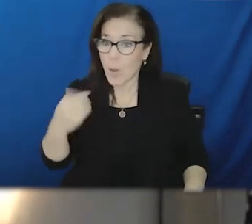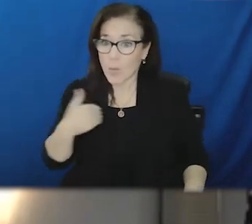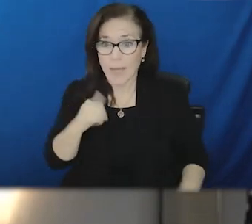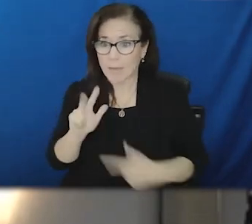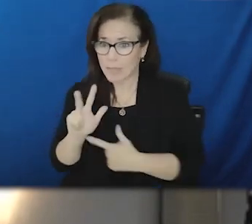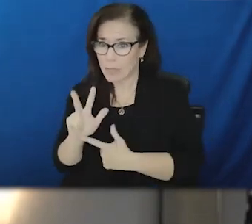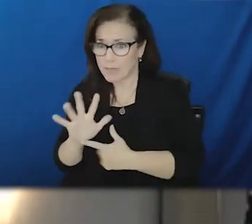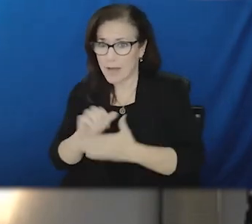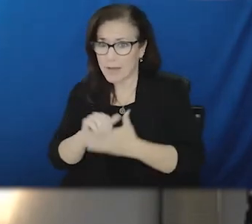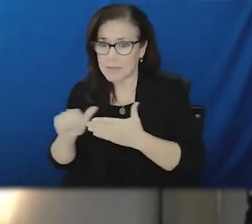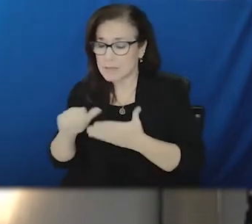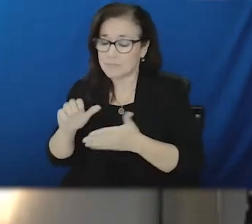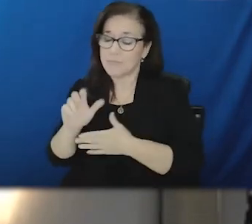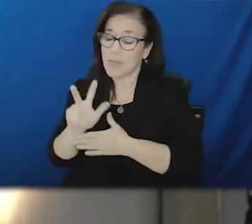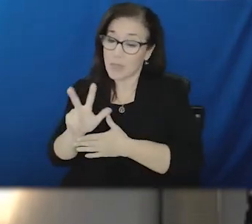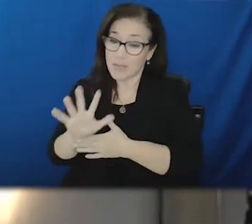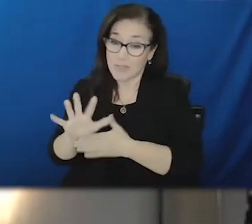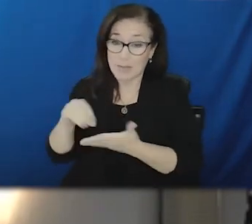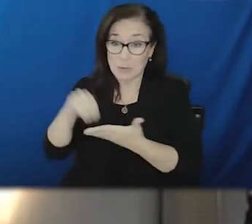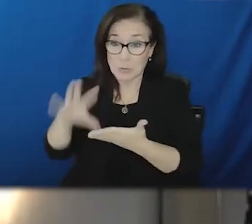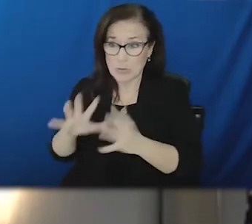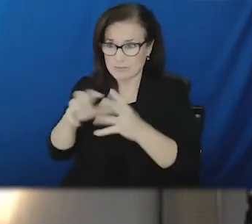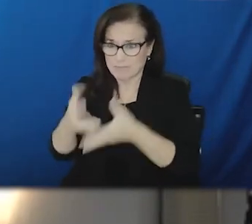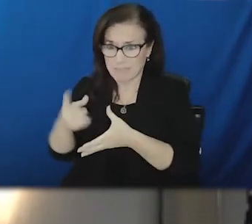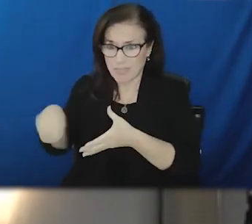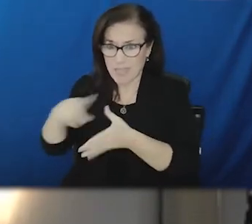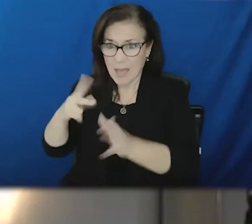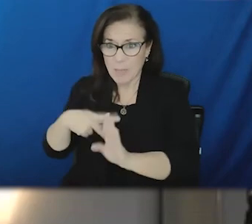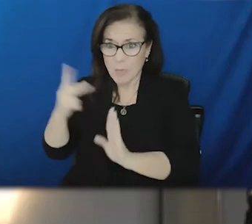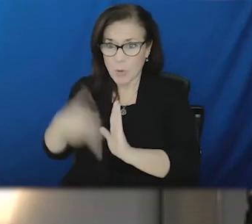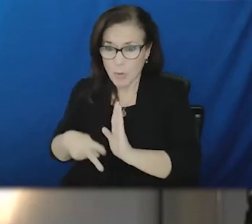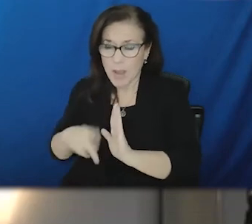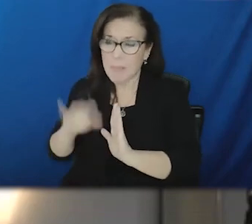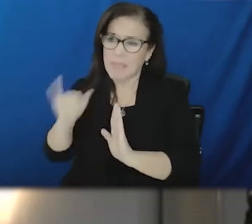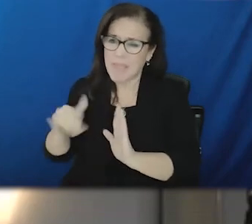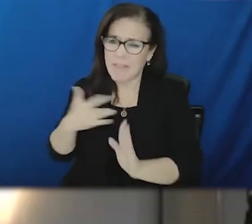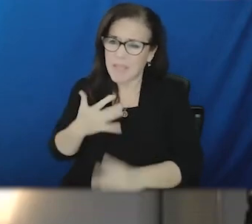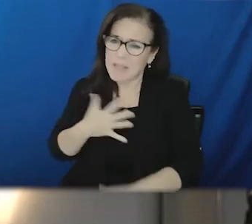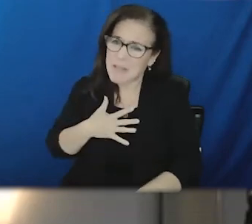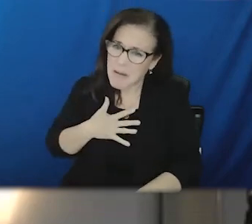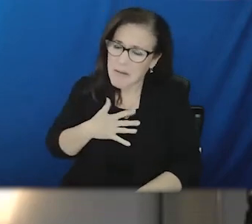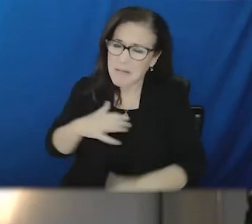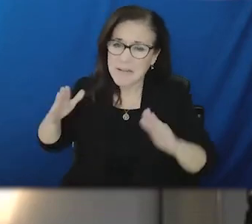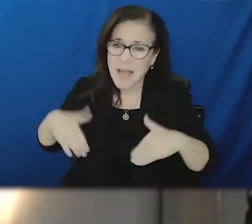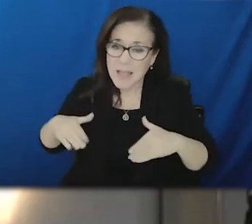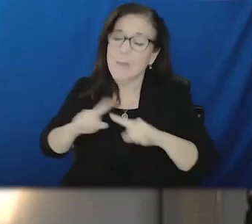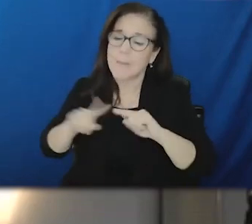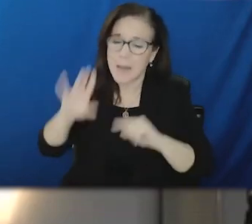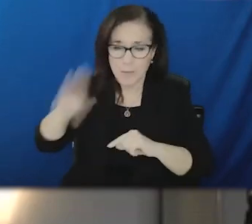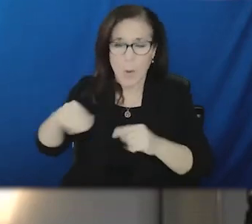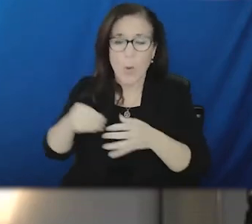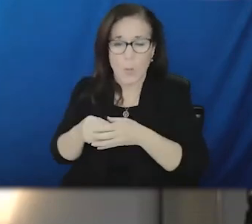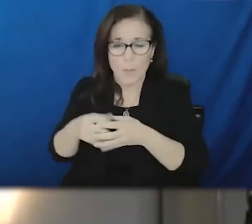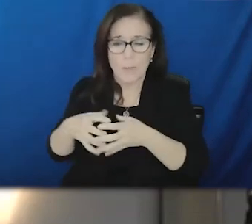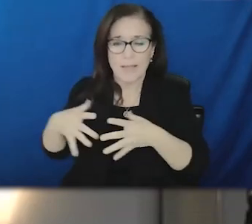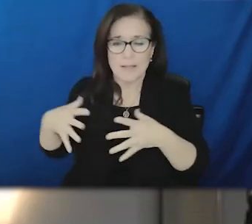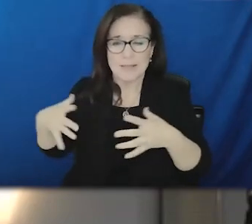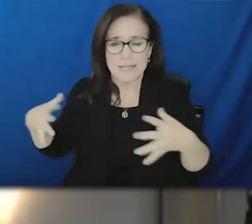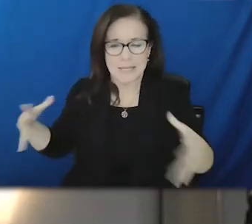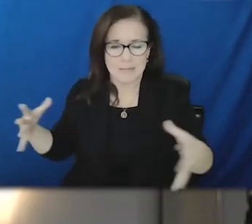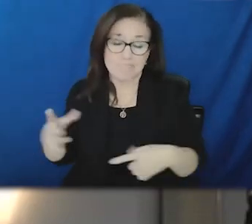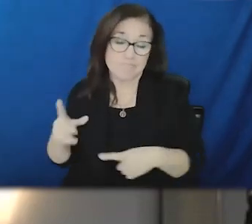I found myself taking it in with full support, as I have been along the way, that you are,